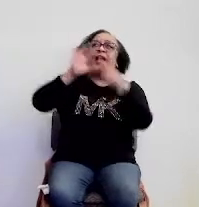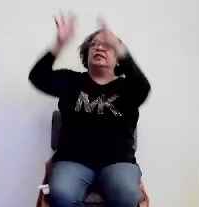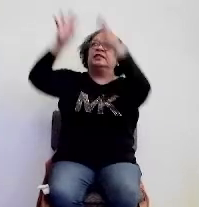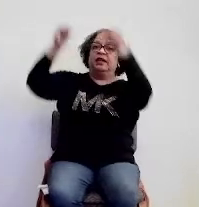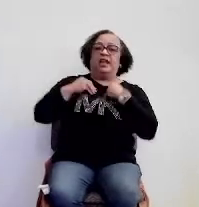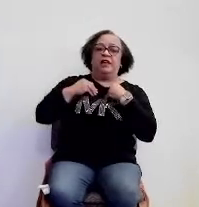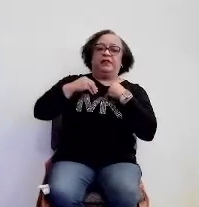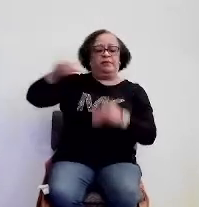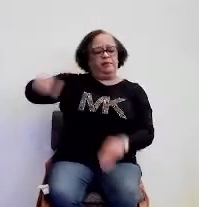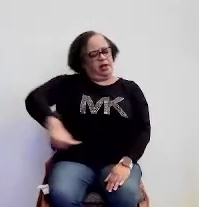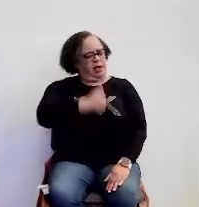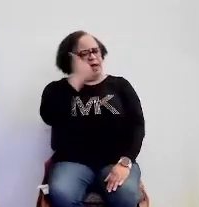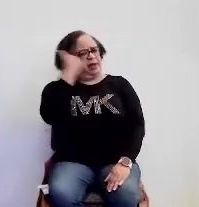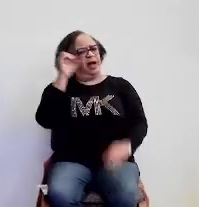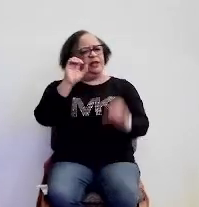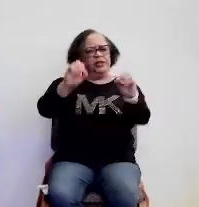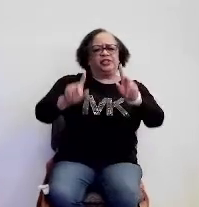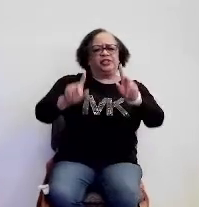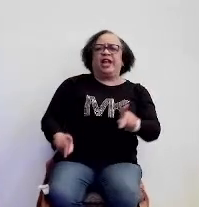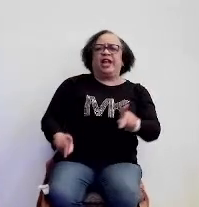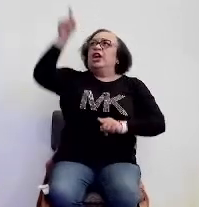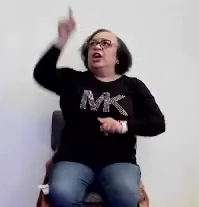my circumstance. You give it.